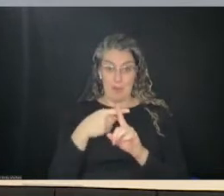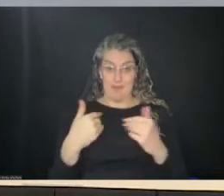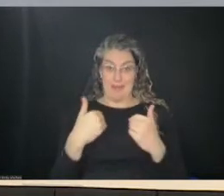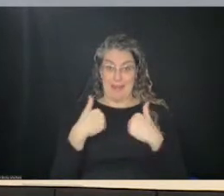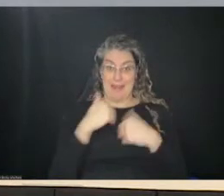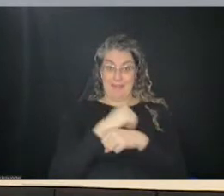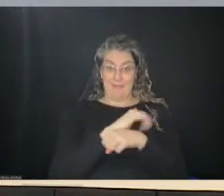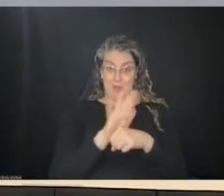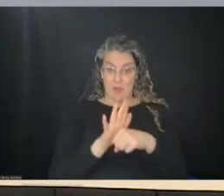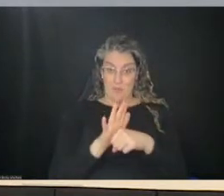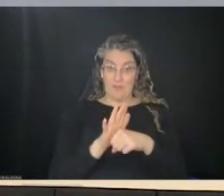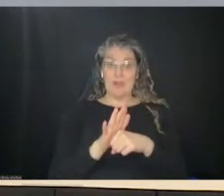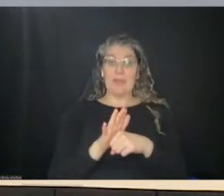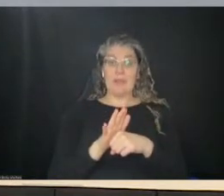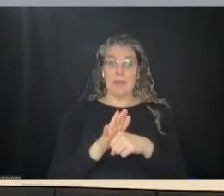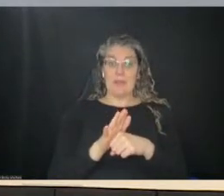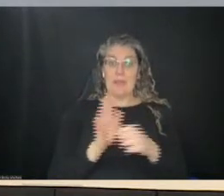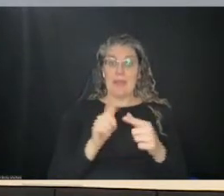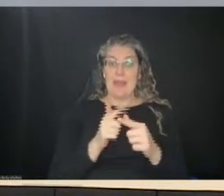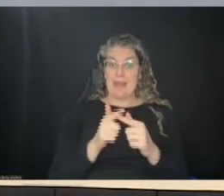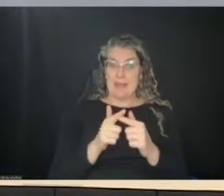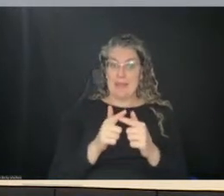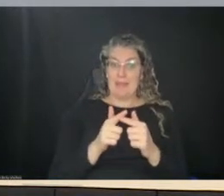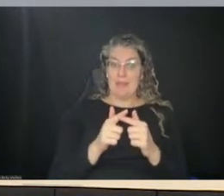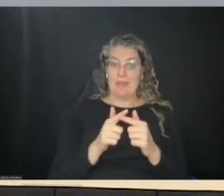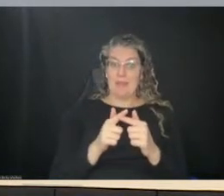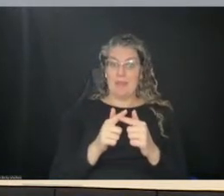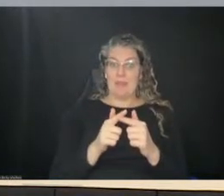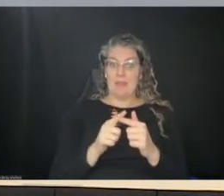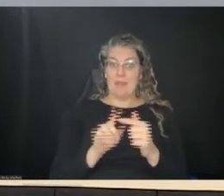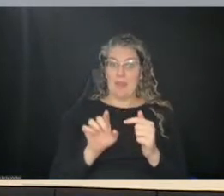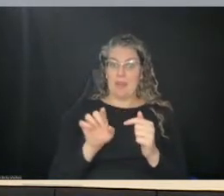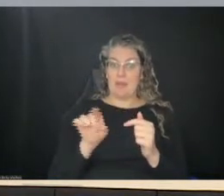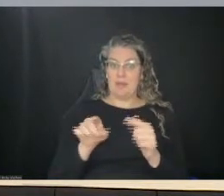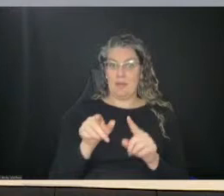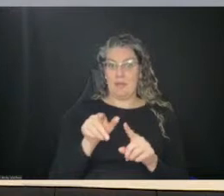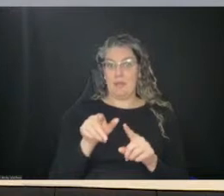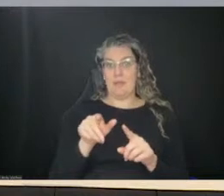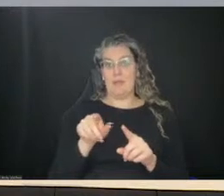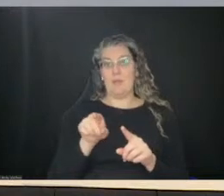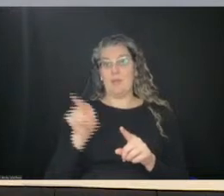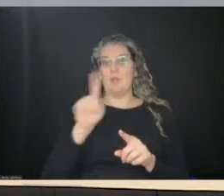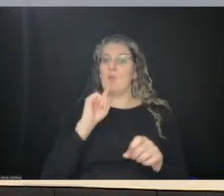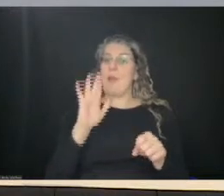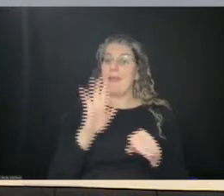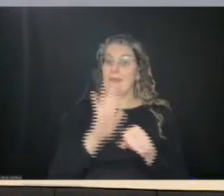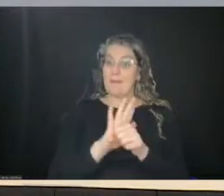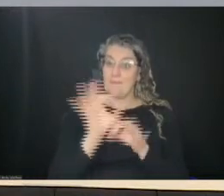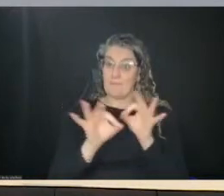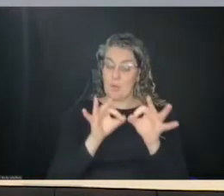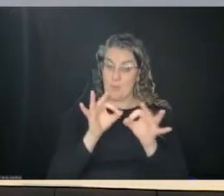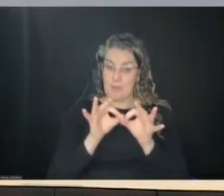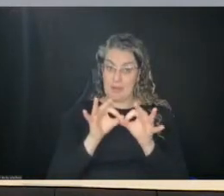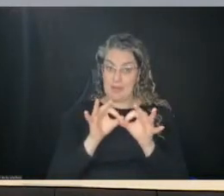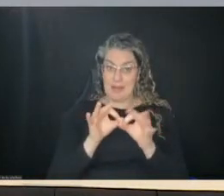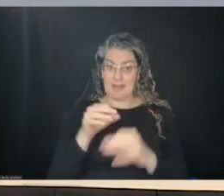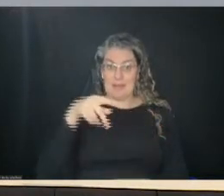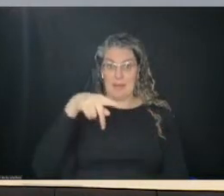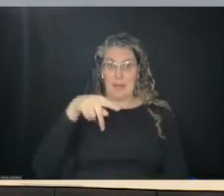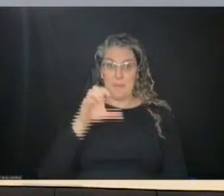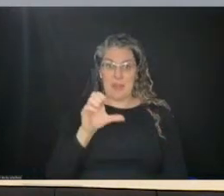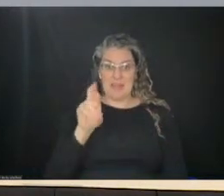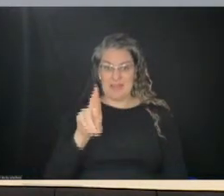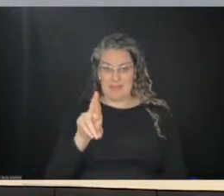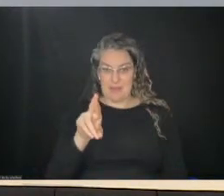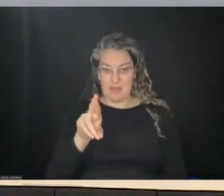be asked to proceed to a confirmatory test at one of the testing clinics, and that's a PCR-based test. So